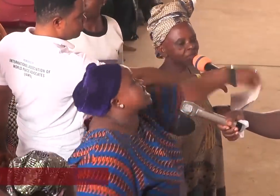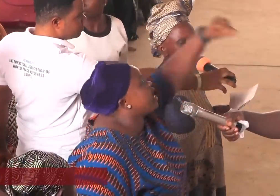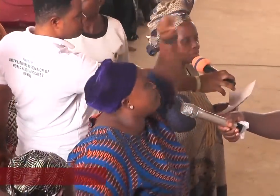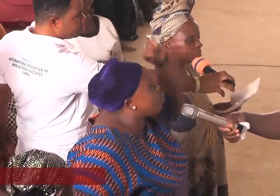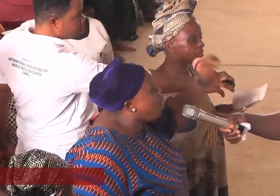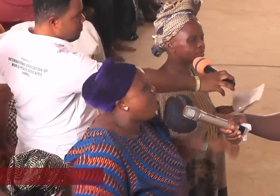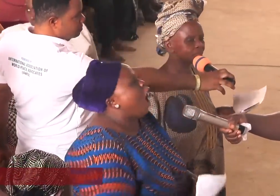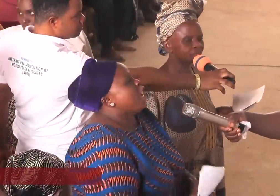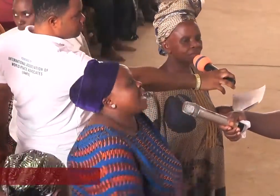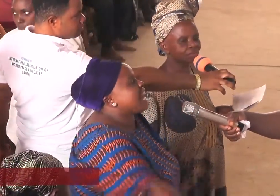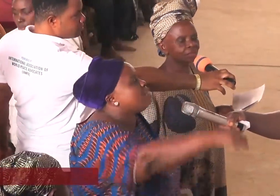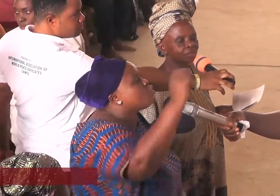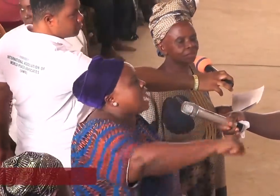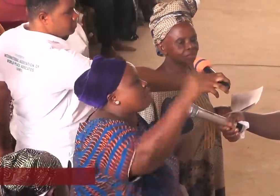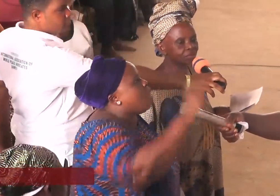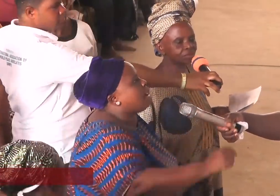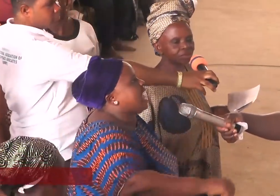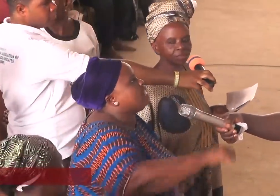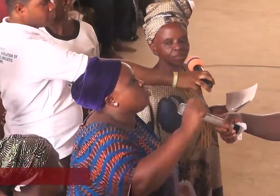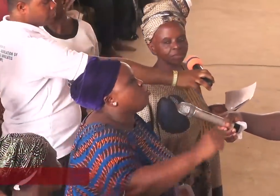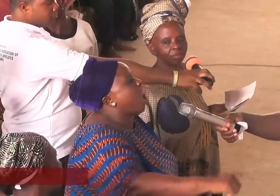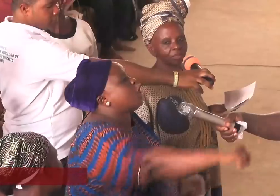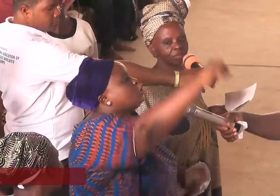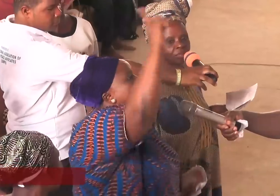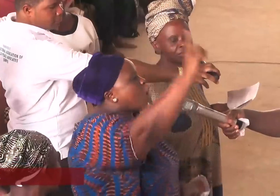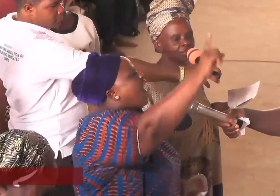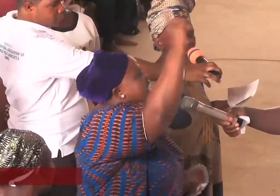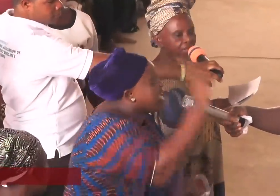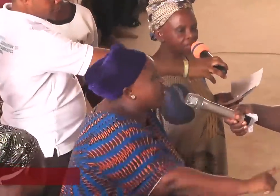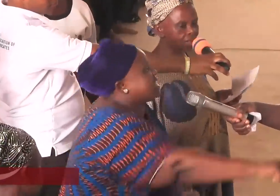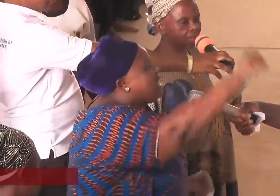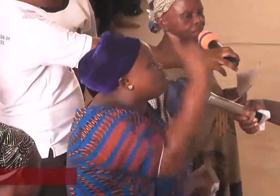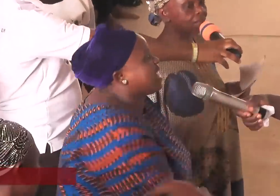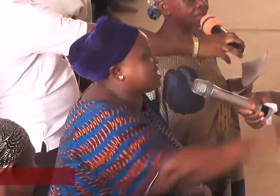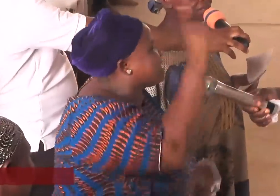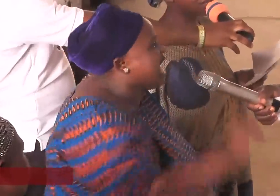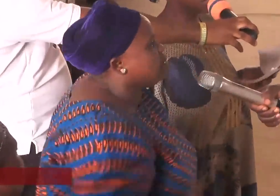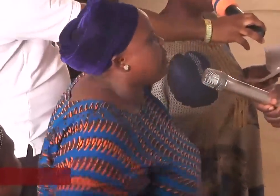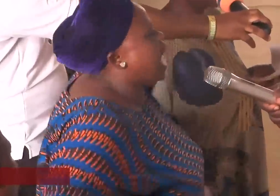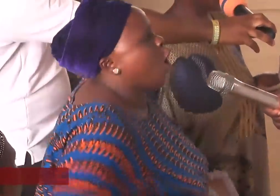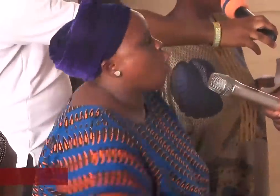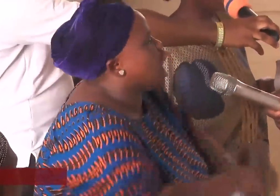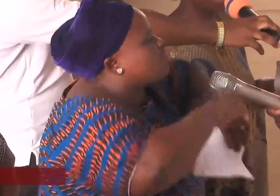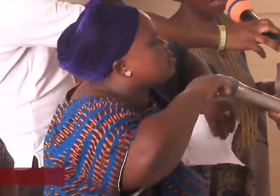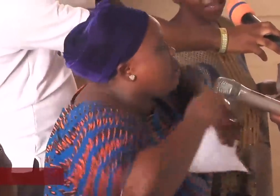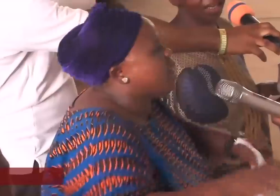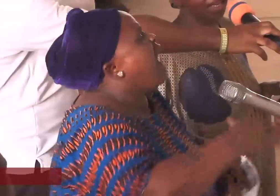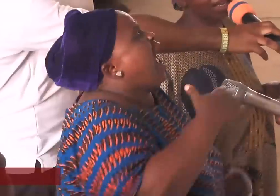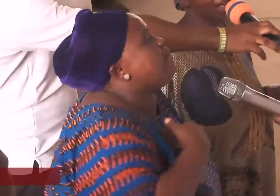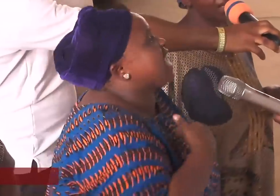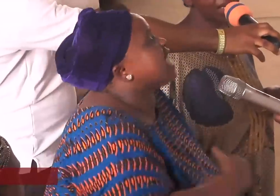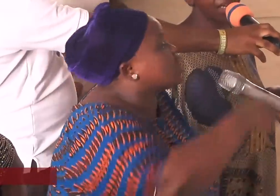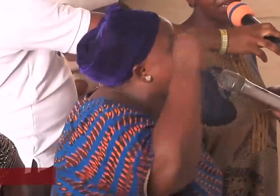igba ti daddy mi ku igba ti daddy mi ku ta pe won pe daddy mi ku o yoju leyin igba ti daddy mi ku ta si si daddy mi bayi ko yoju si mommy